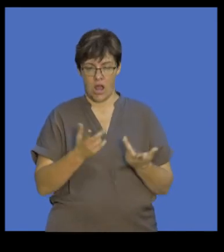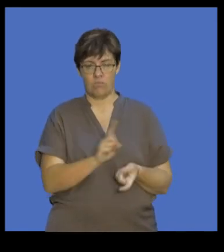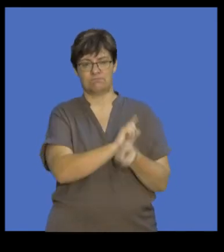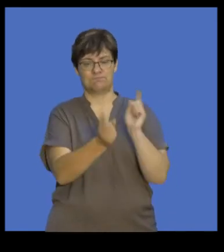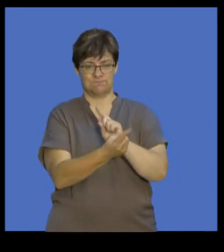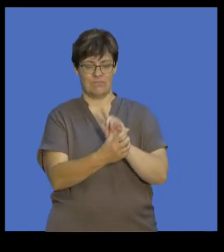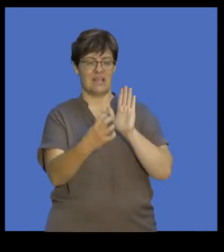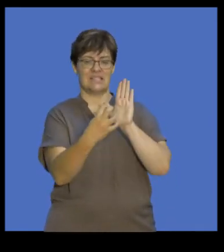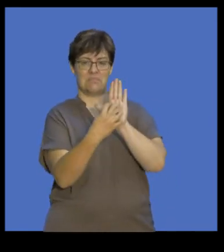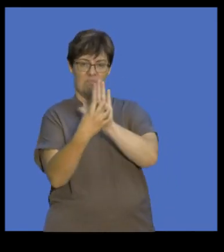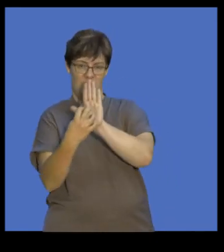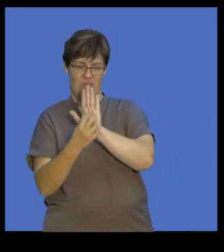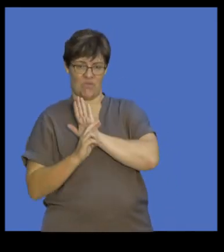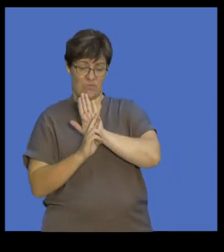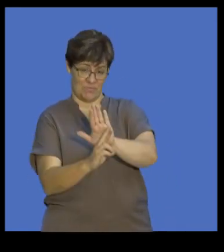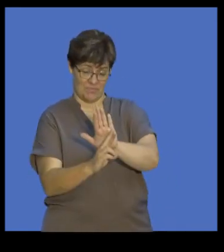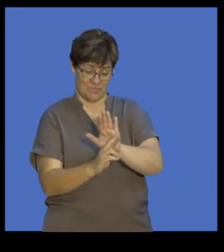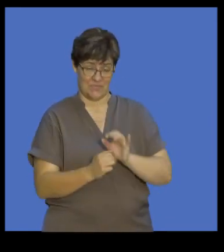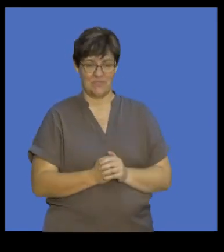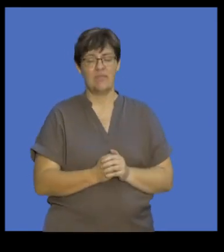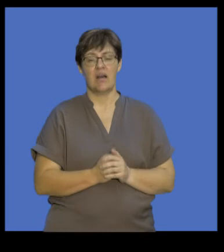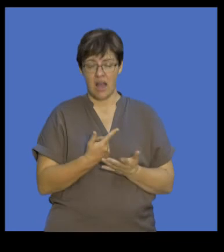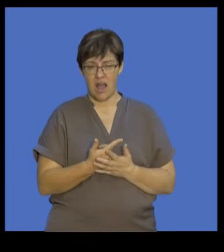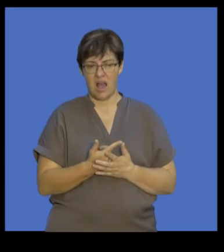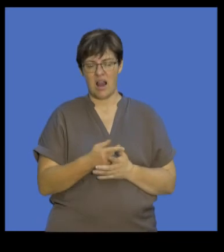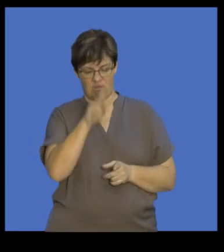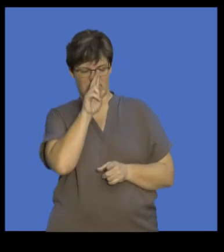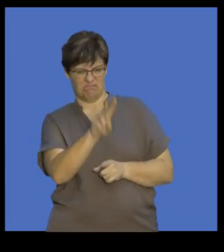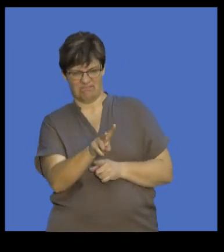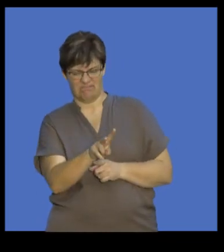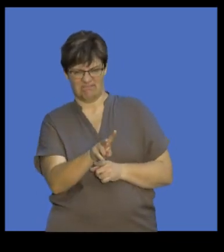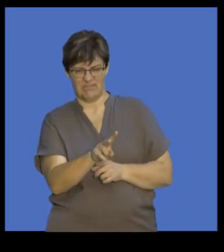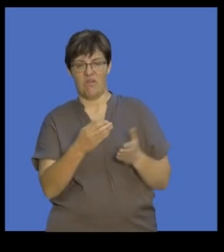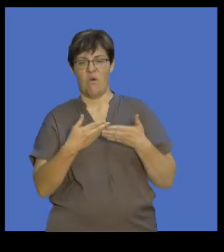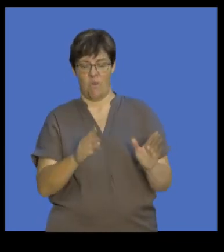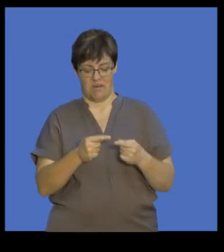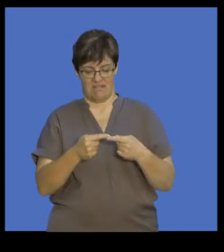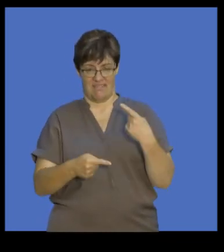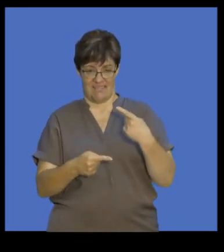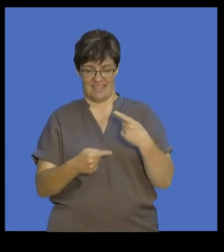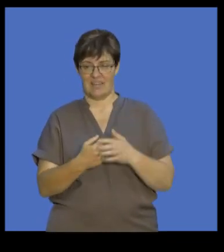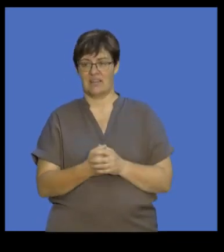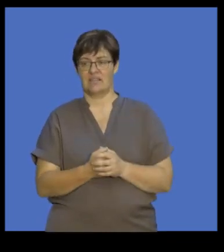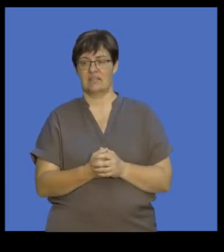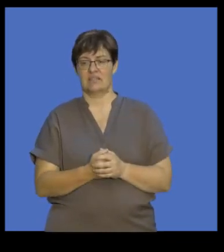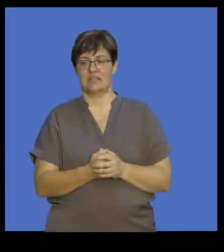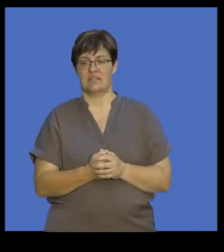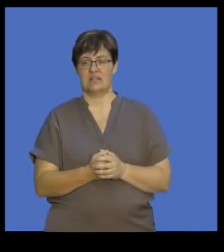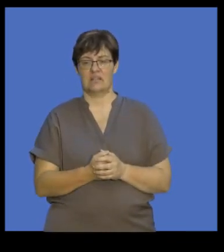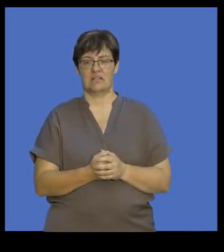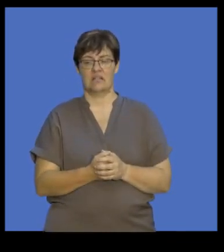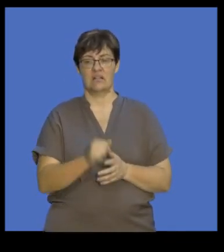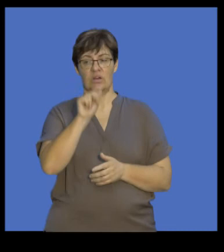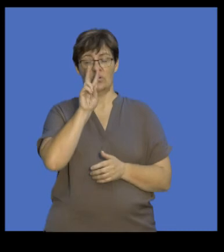devices. Now we can transform that to symbolic representation. We'll get something like this for an open, circuit. Here is a